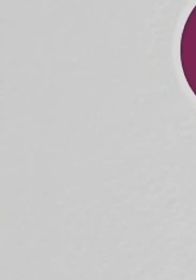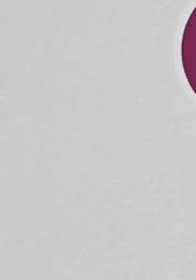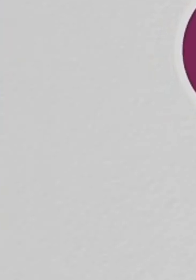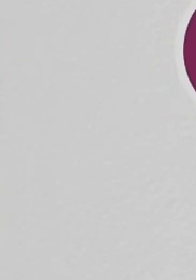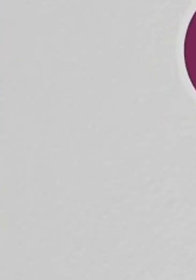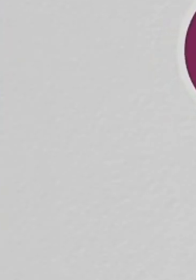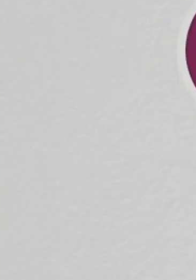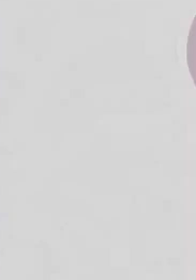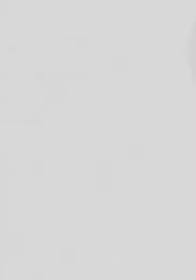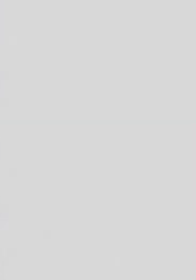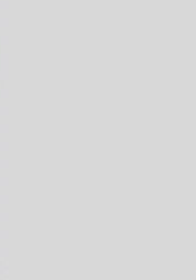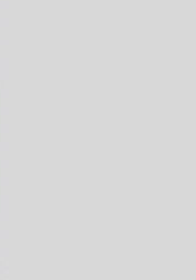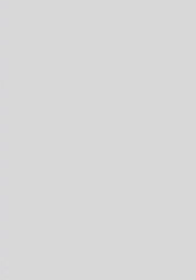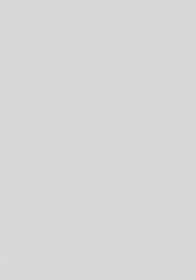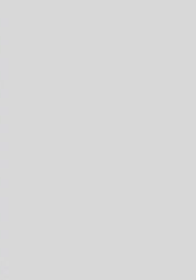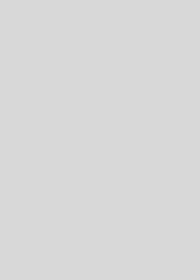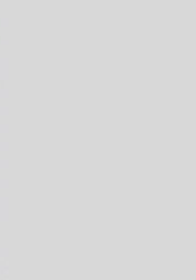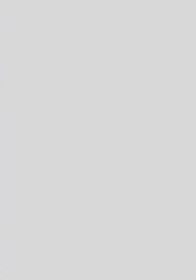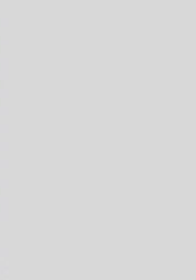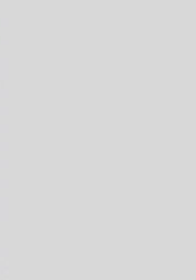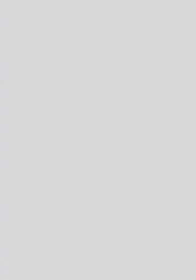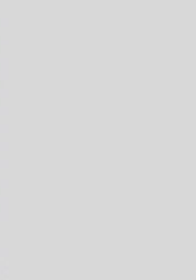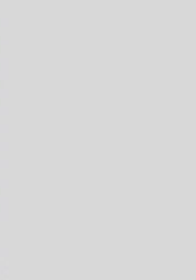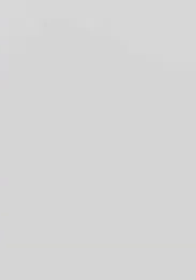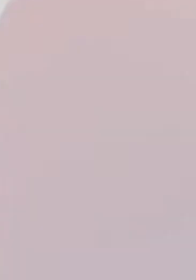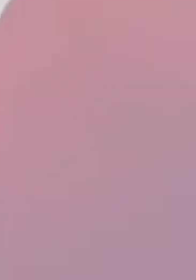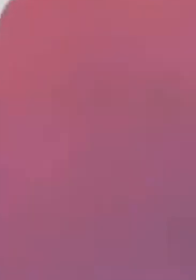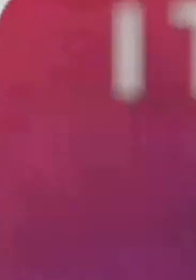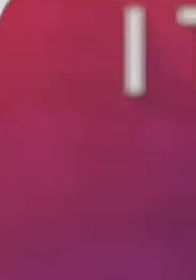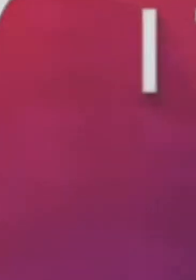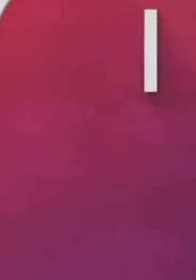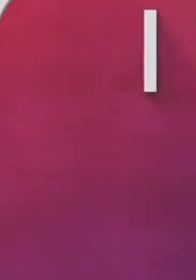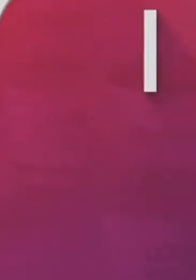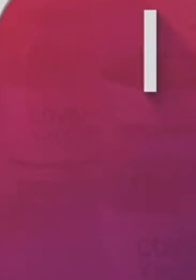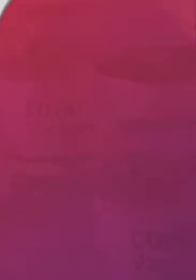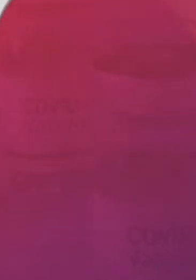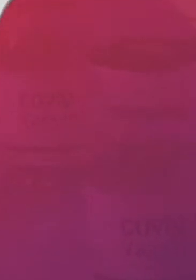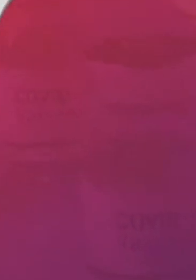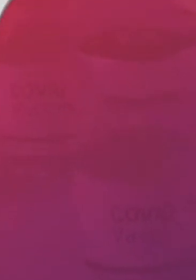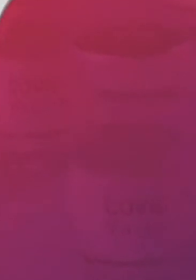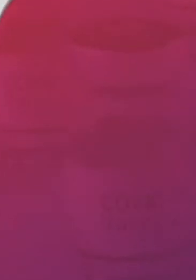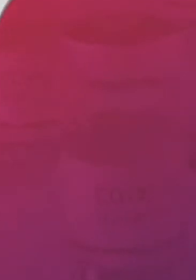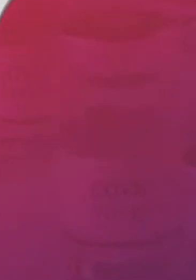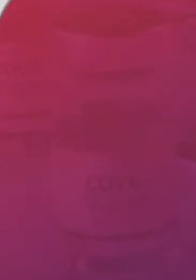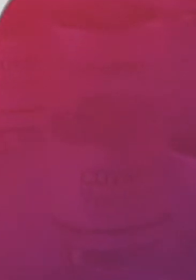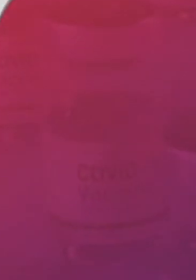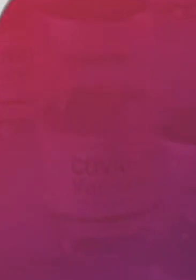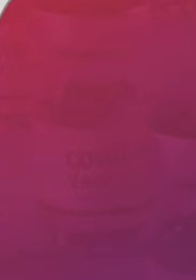vaccinated today. A message from the Ministry of Health.